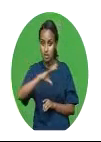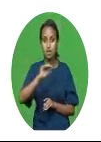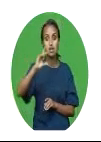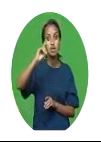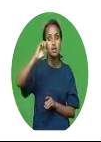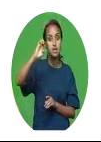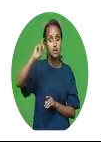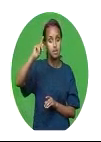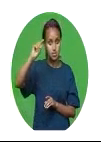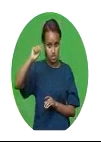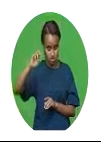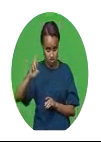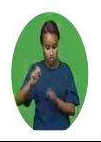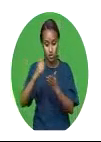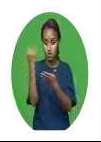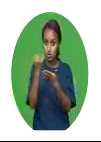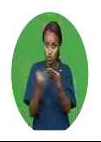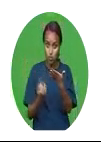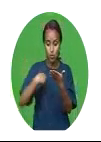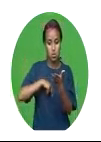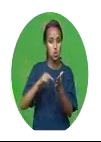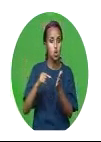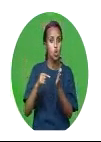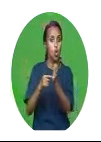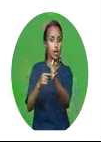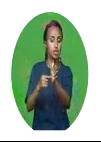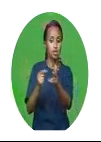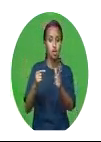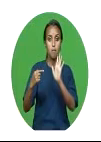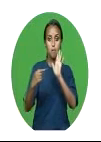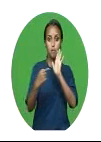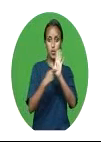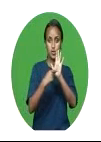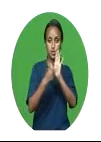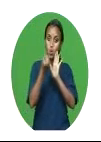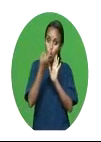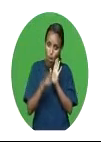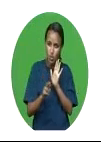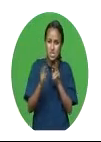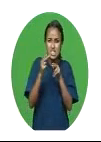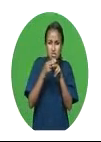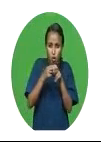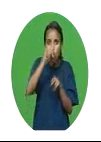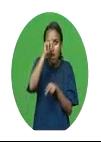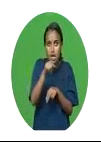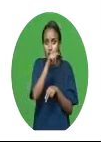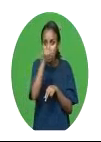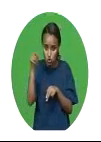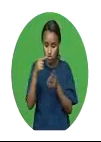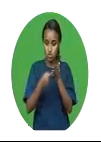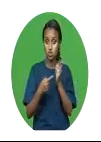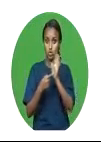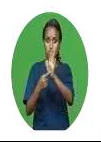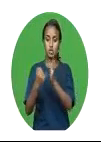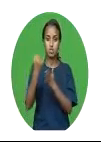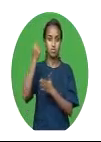On a drawing, we can locate a point with a small dot or a small cross as shown in the